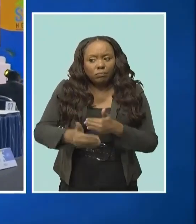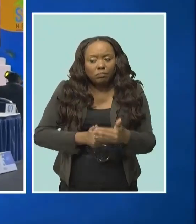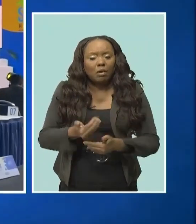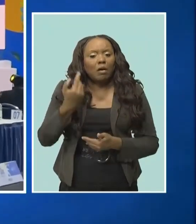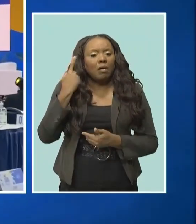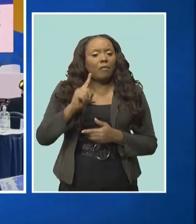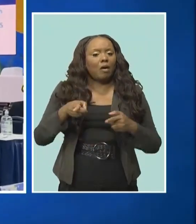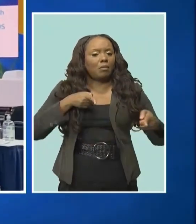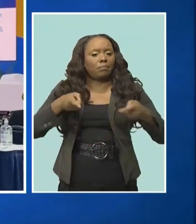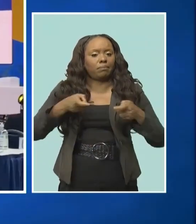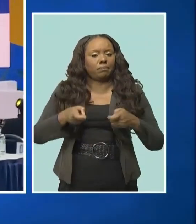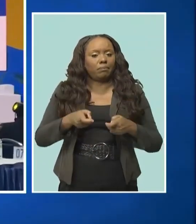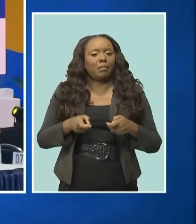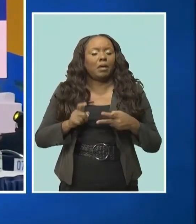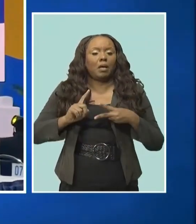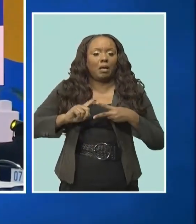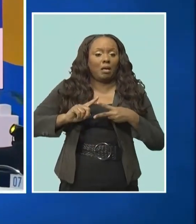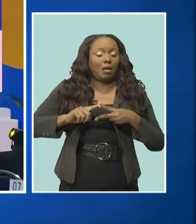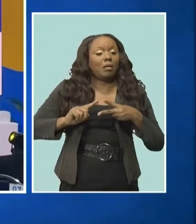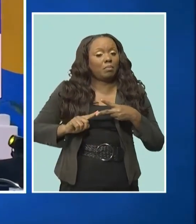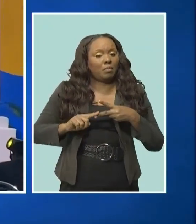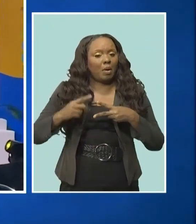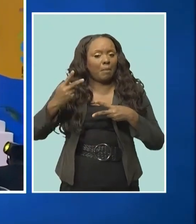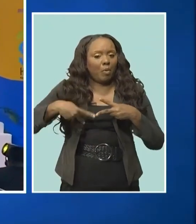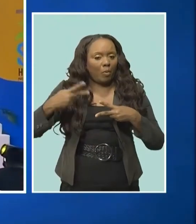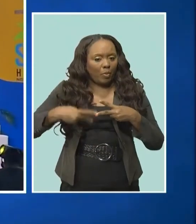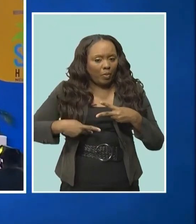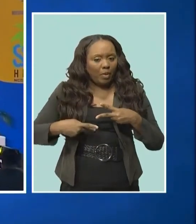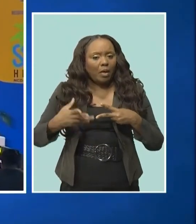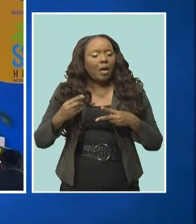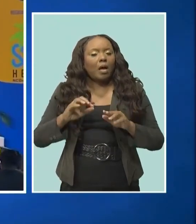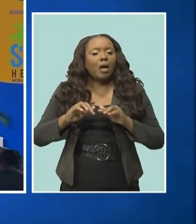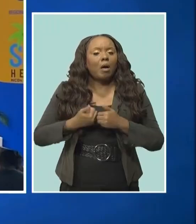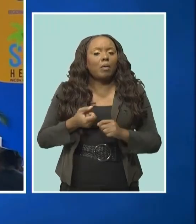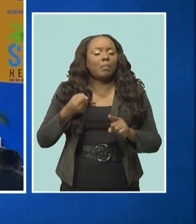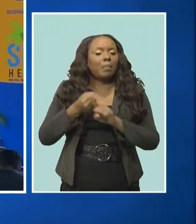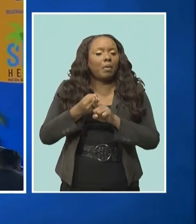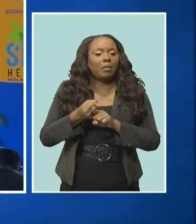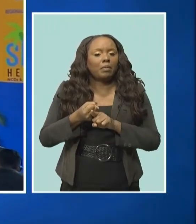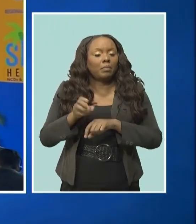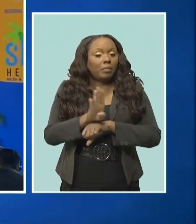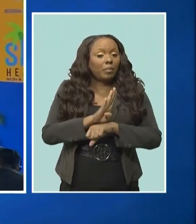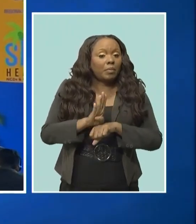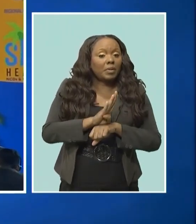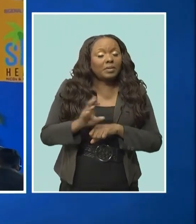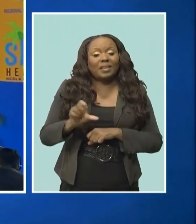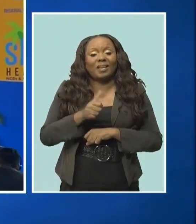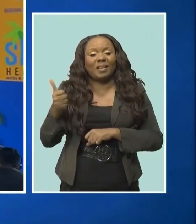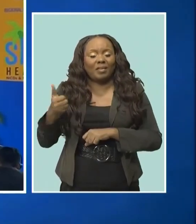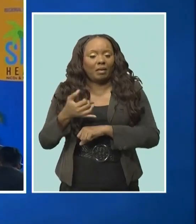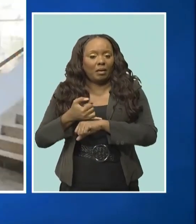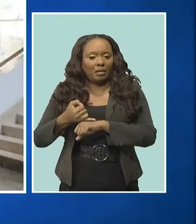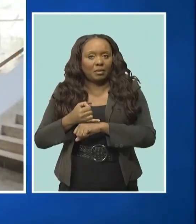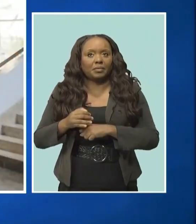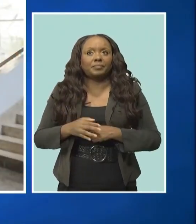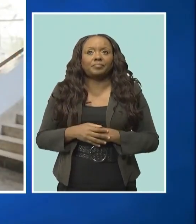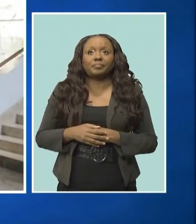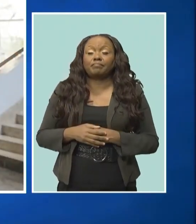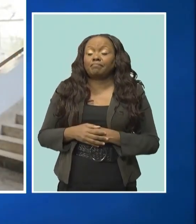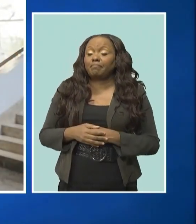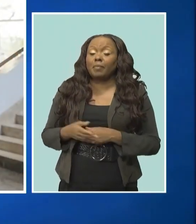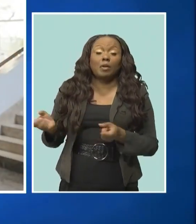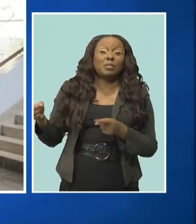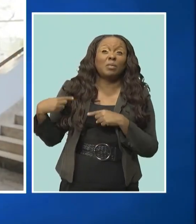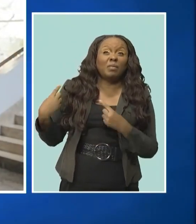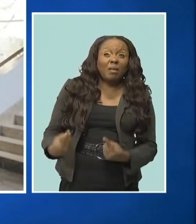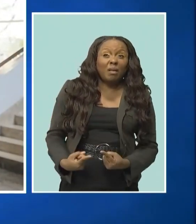diseases and mental health issues in Barbados and other small island developing states. So far, so good.